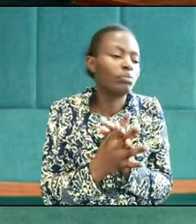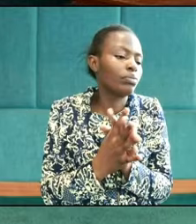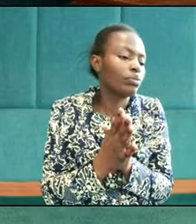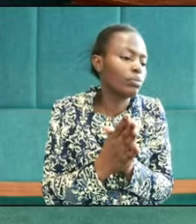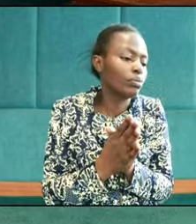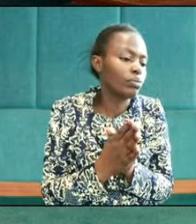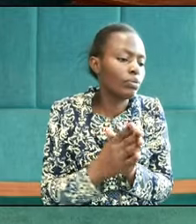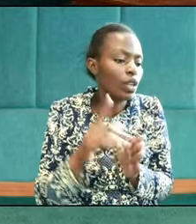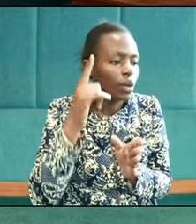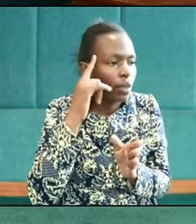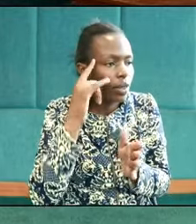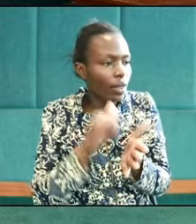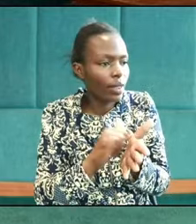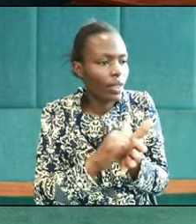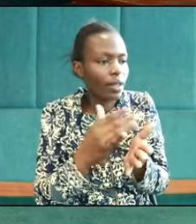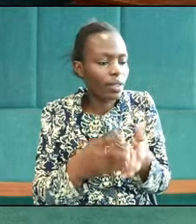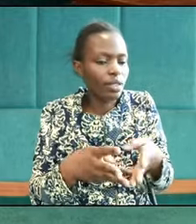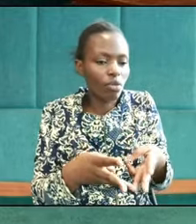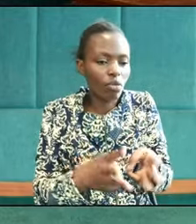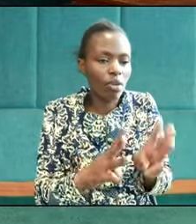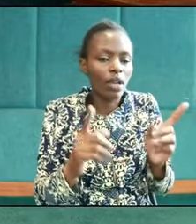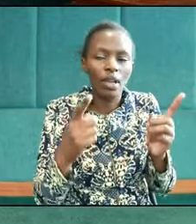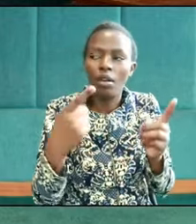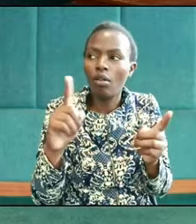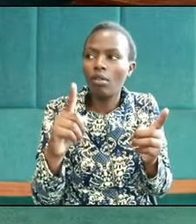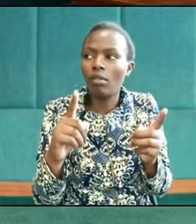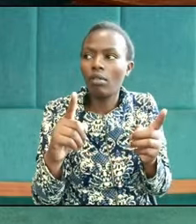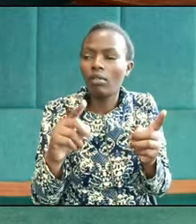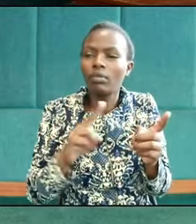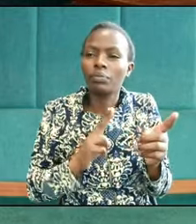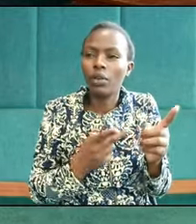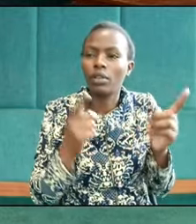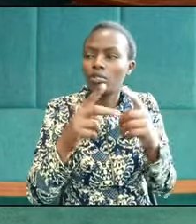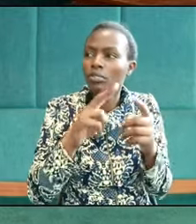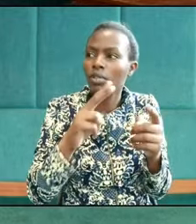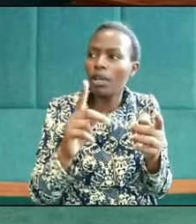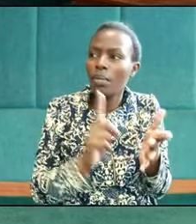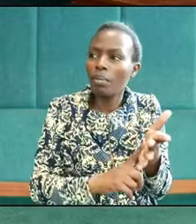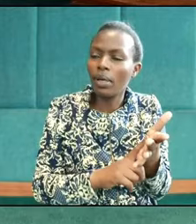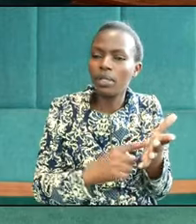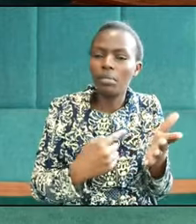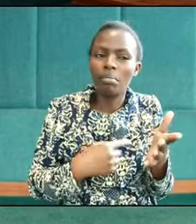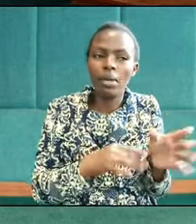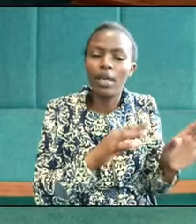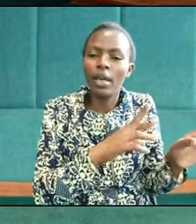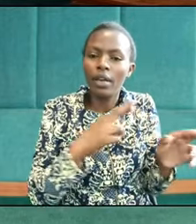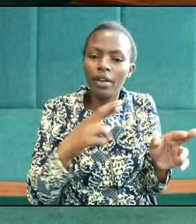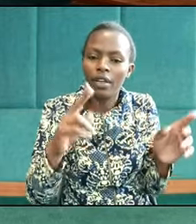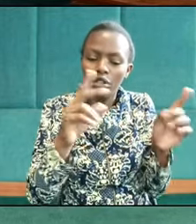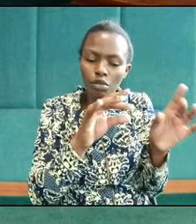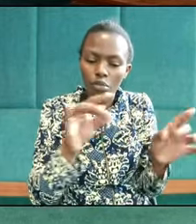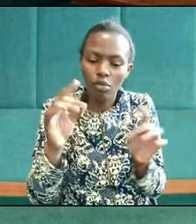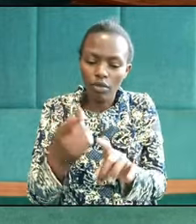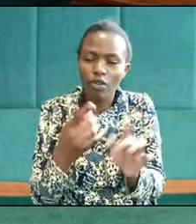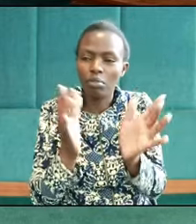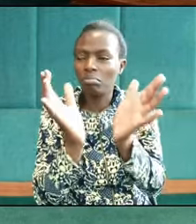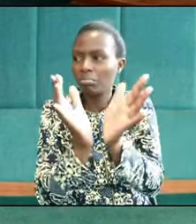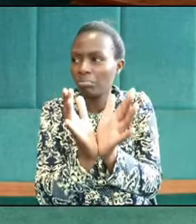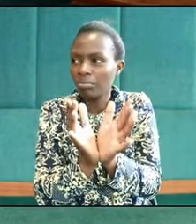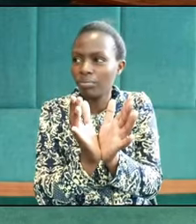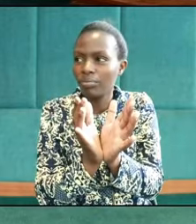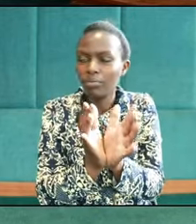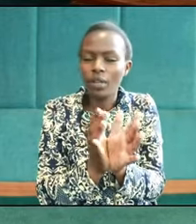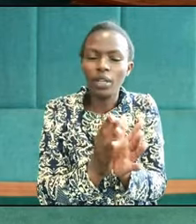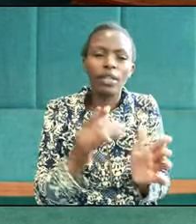Now, you may think this is a strange way to eat a meal, but as you can see, I am ready to escape slavery. Now, the